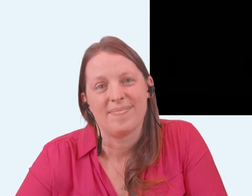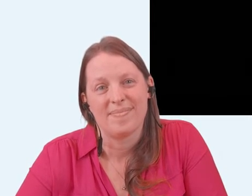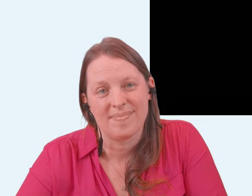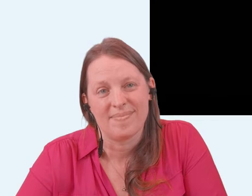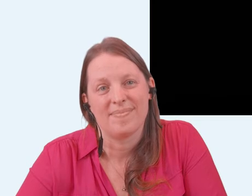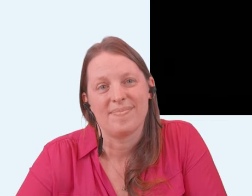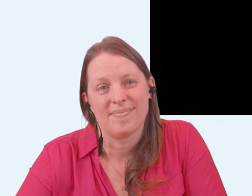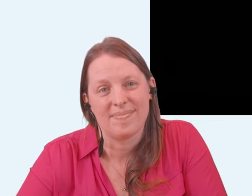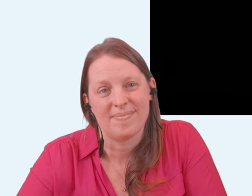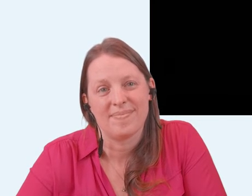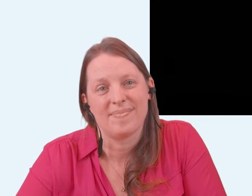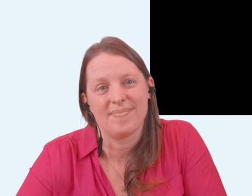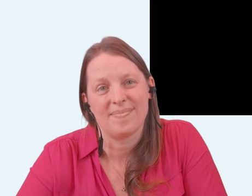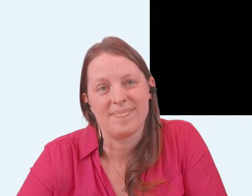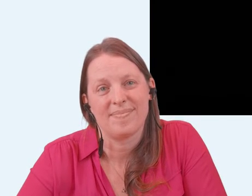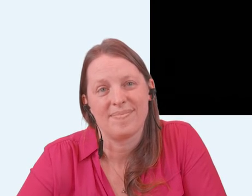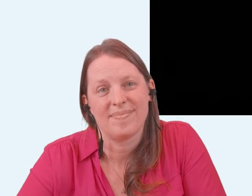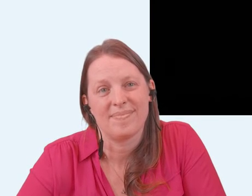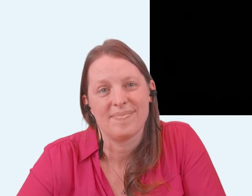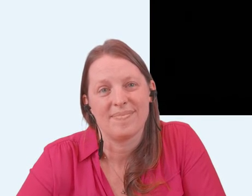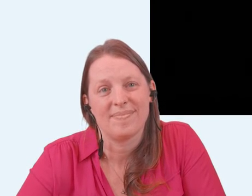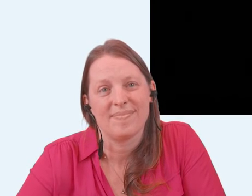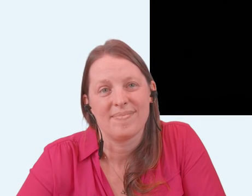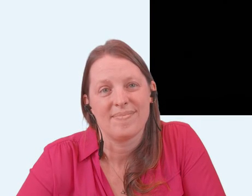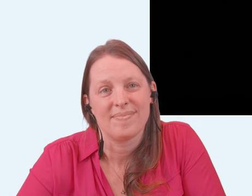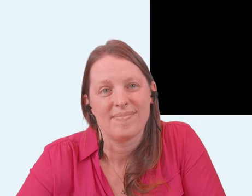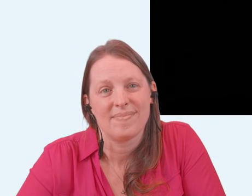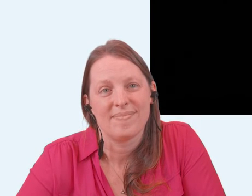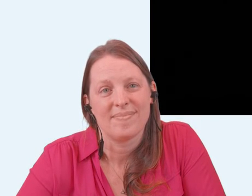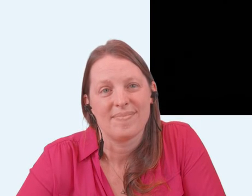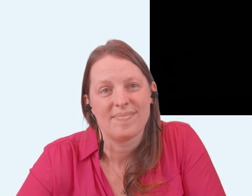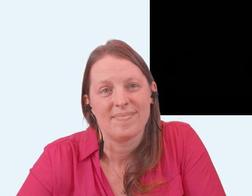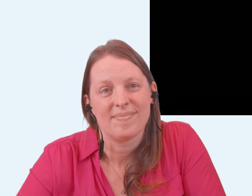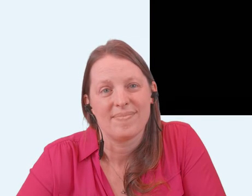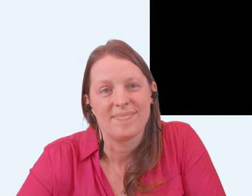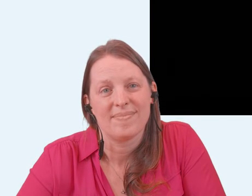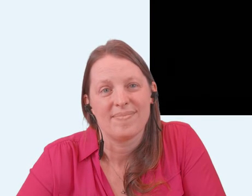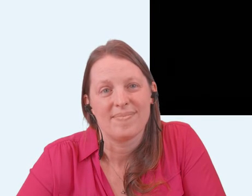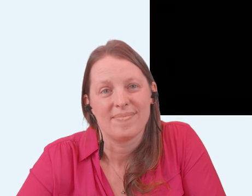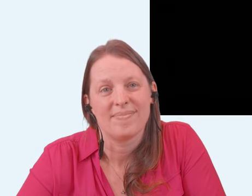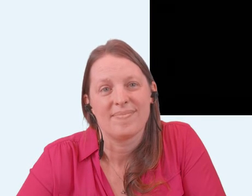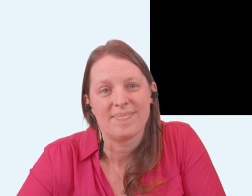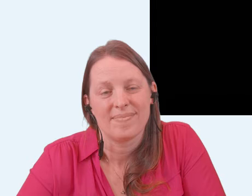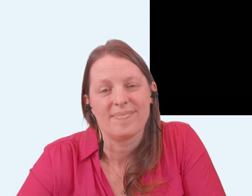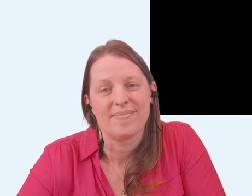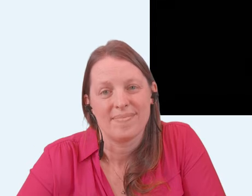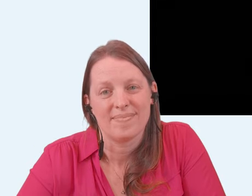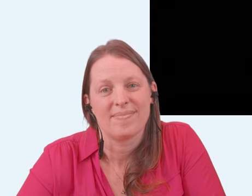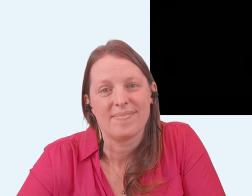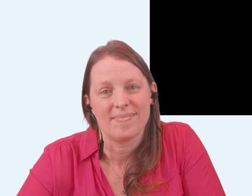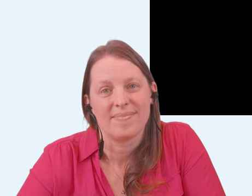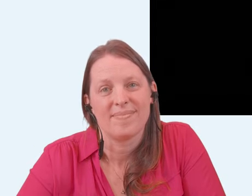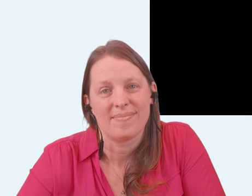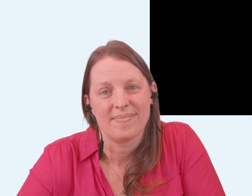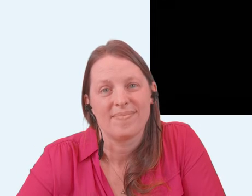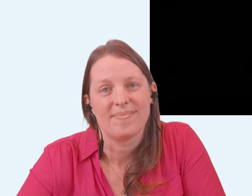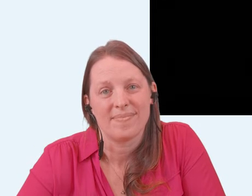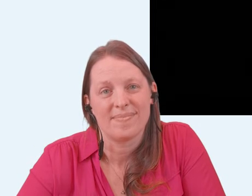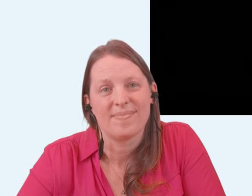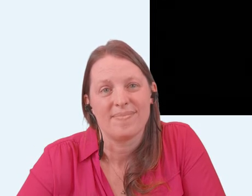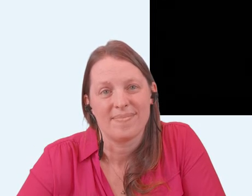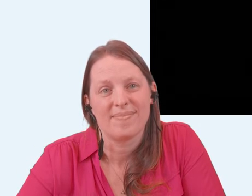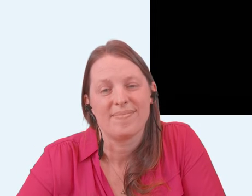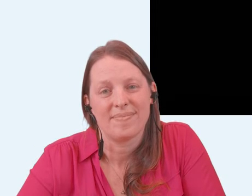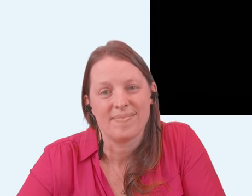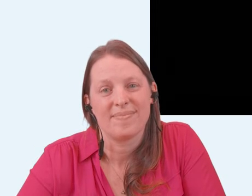okay? And the lean, no more nystagmus, okay? We solved the